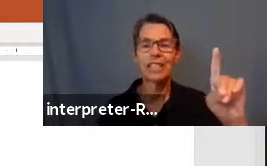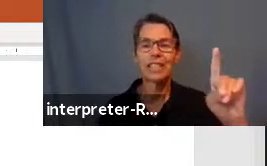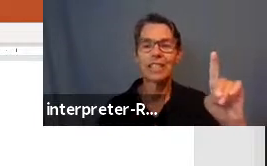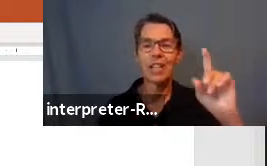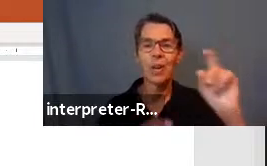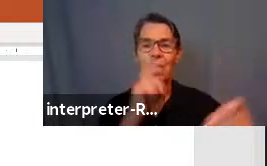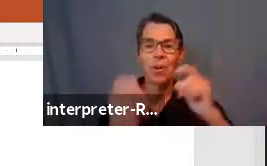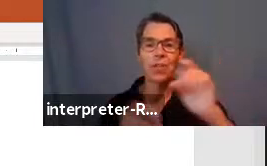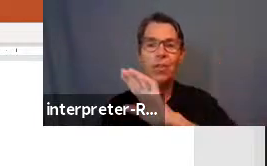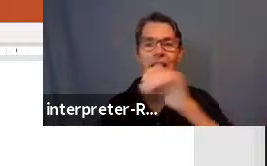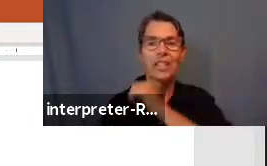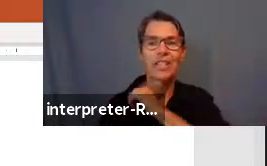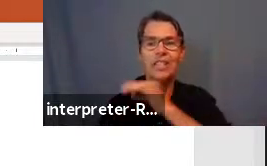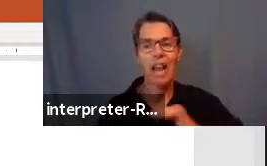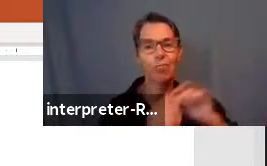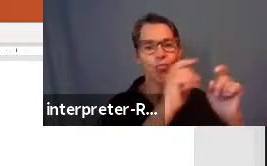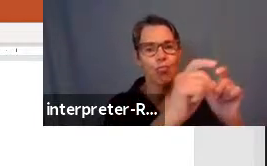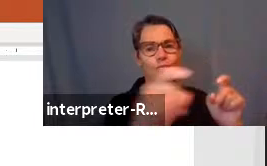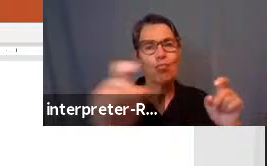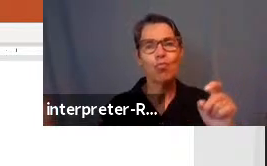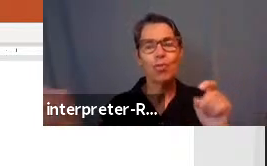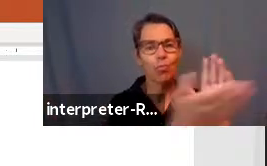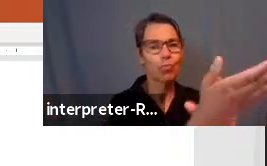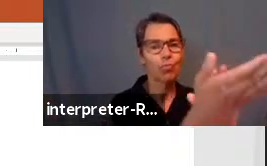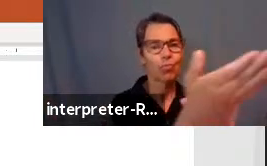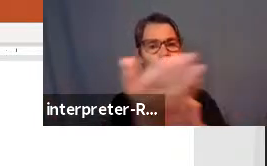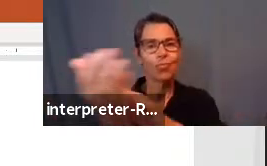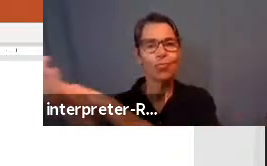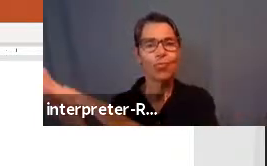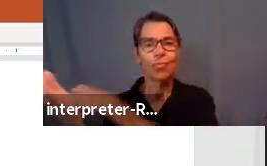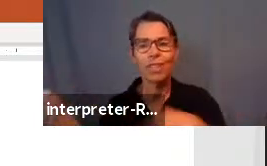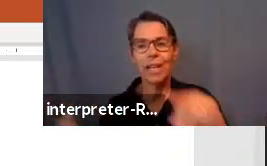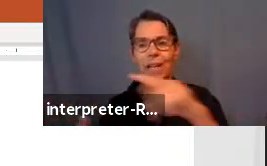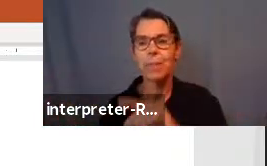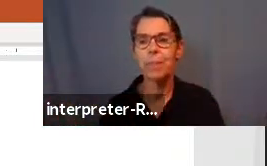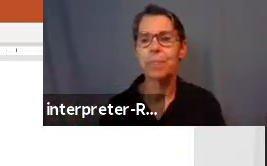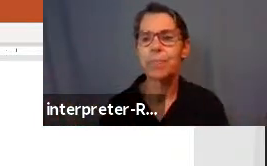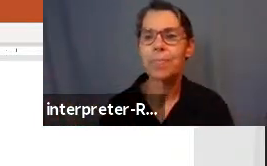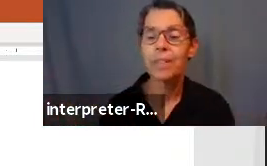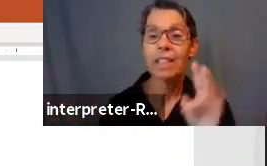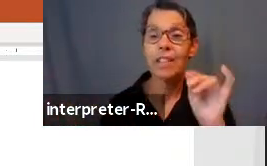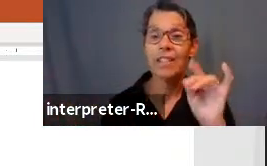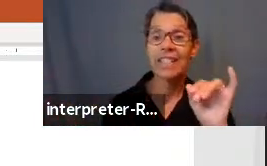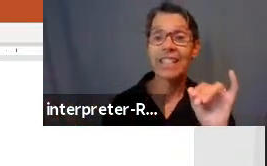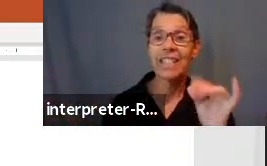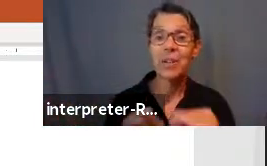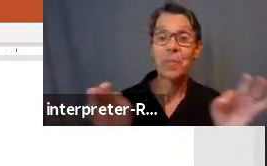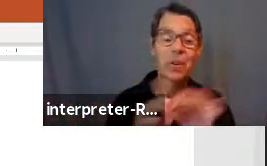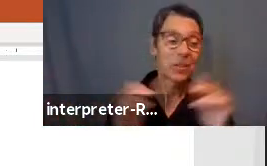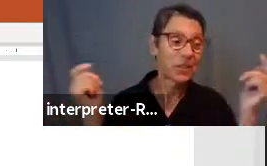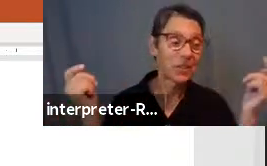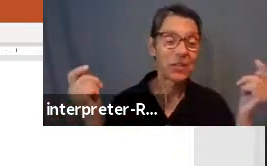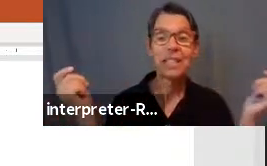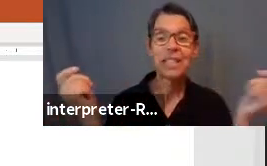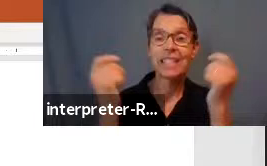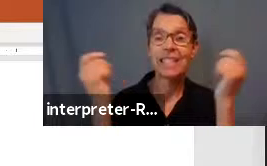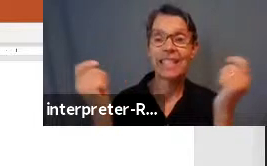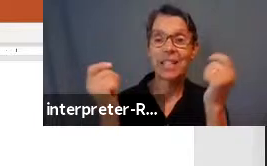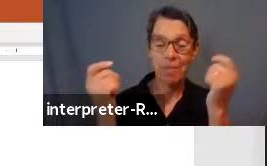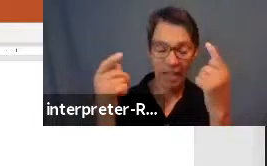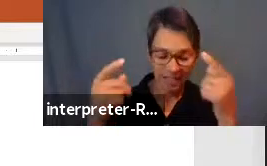today to recognize them. Thank you. That's really great. Really important to celebrate accomplishments. I think we'll have our last question from Mariana